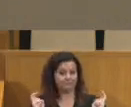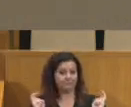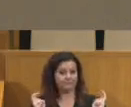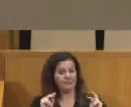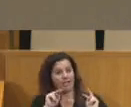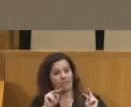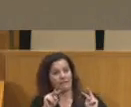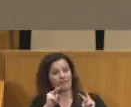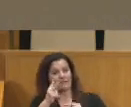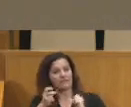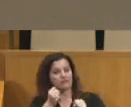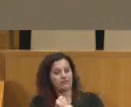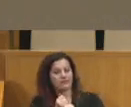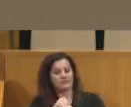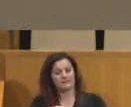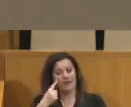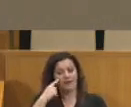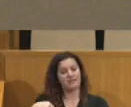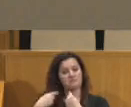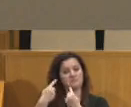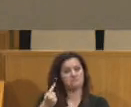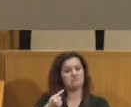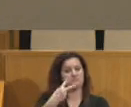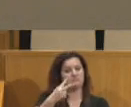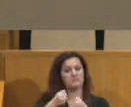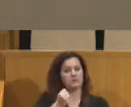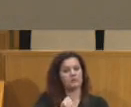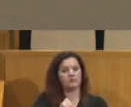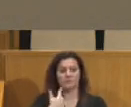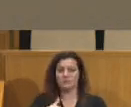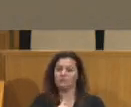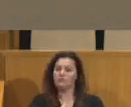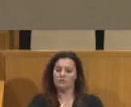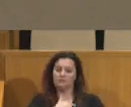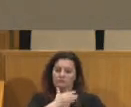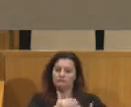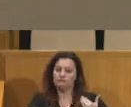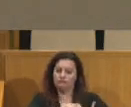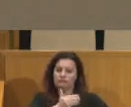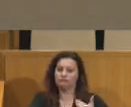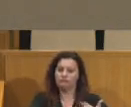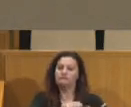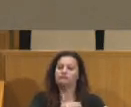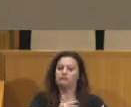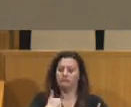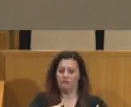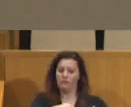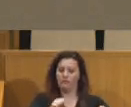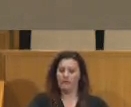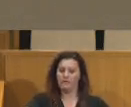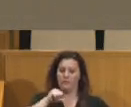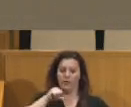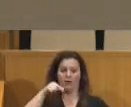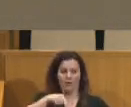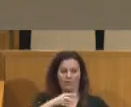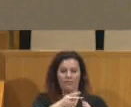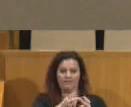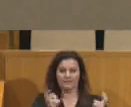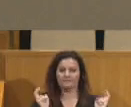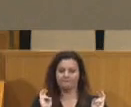the course, but they're the ones who paddle. And the boat wouldn't go anywhere without them. And I have the privilege of working with Amanda Birch as